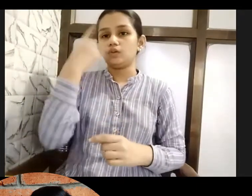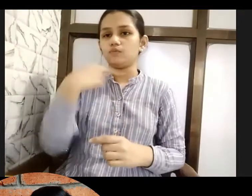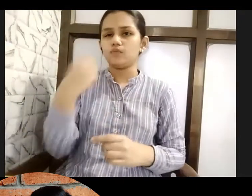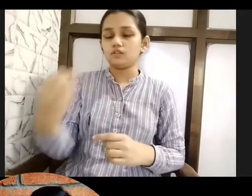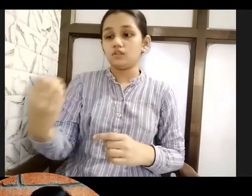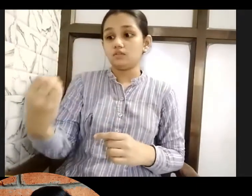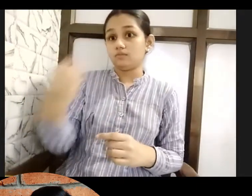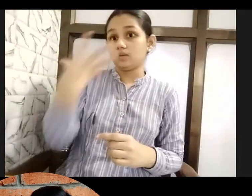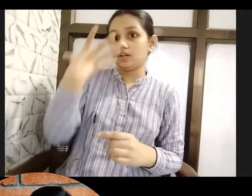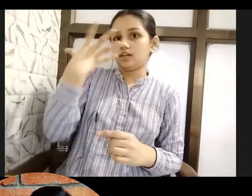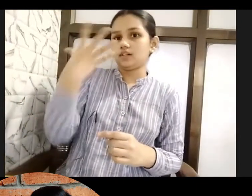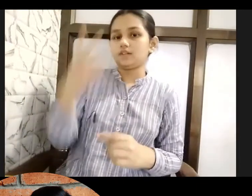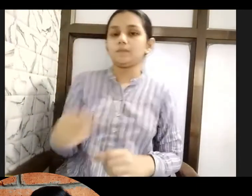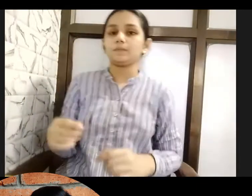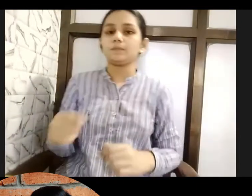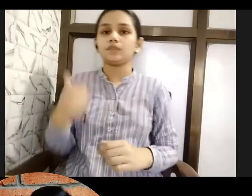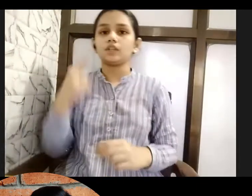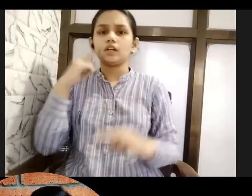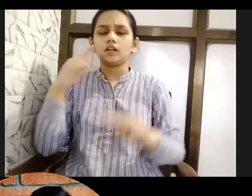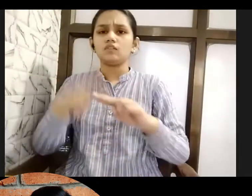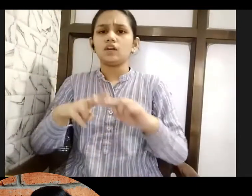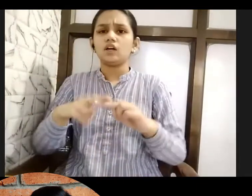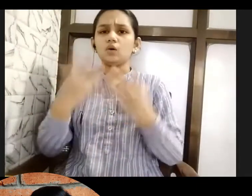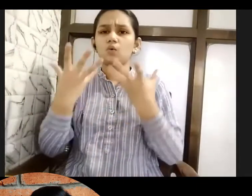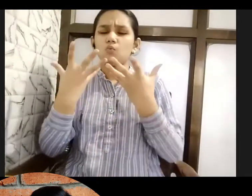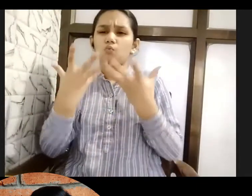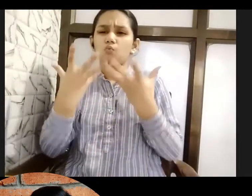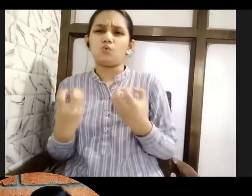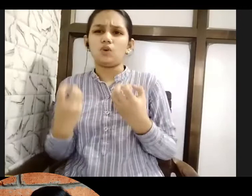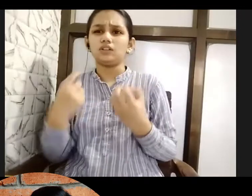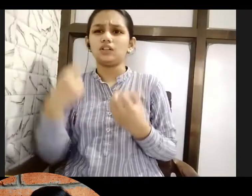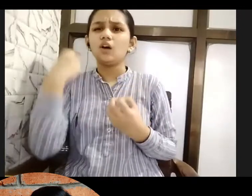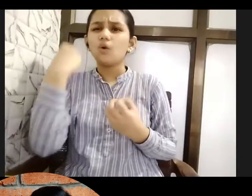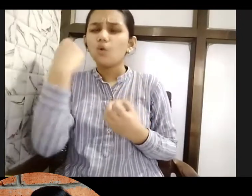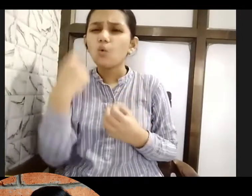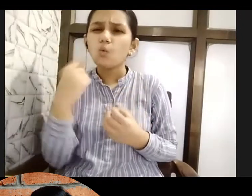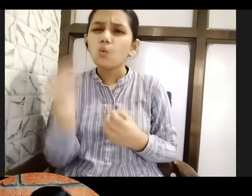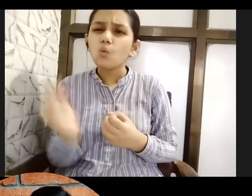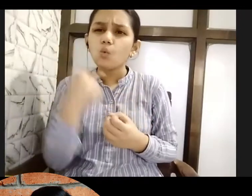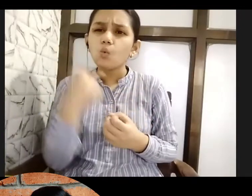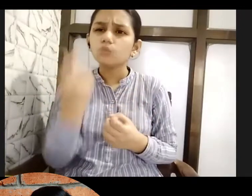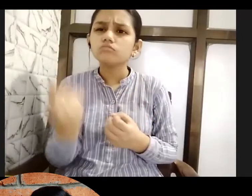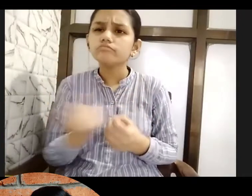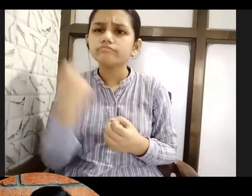Now, what if I want only Adil's face?